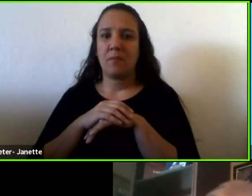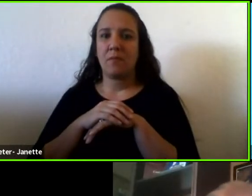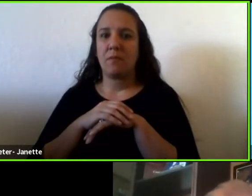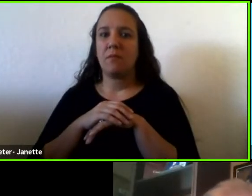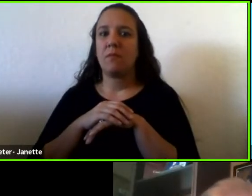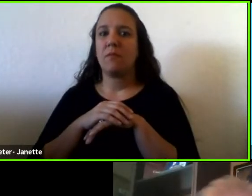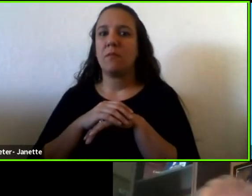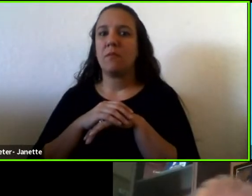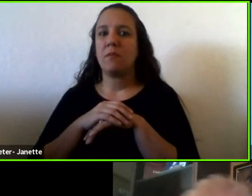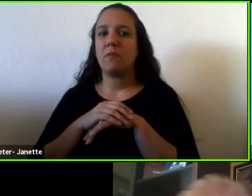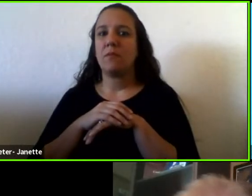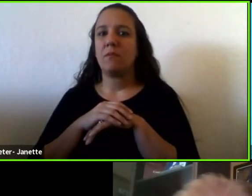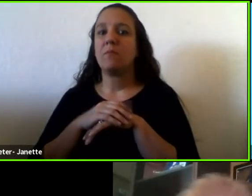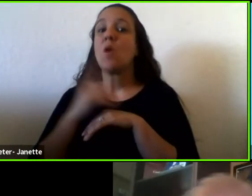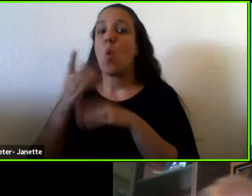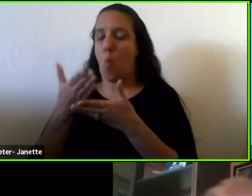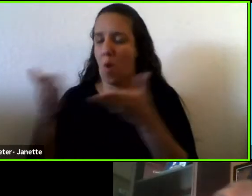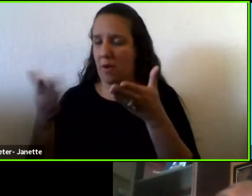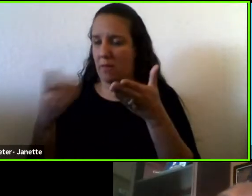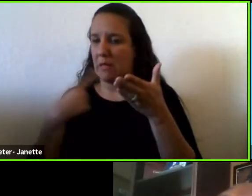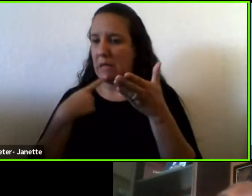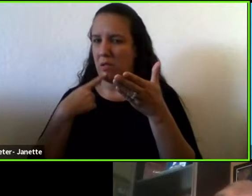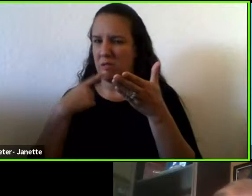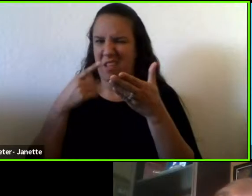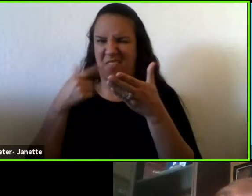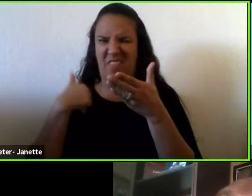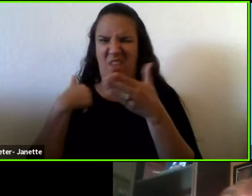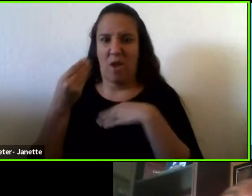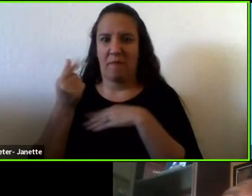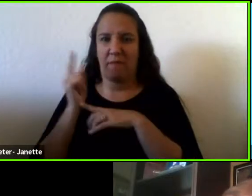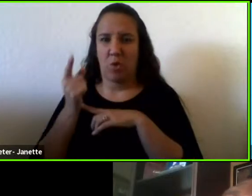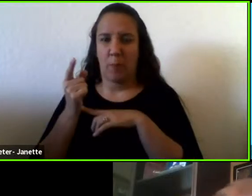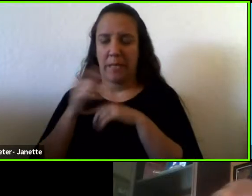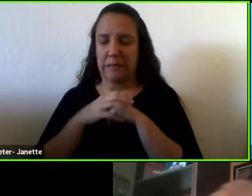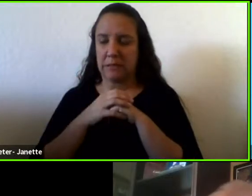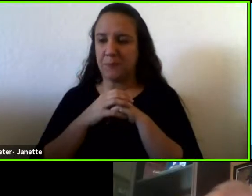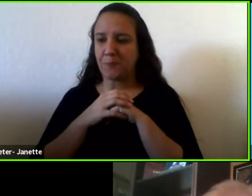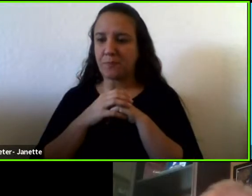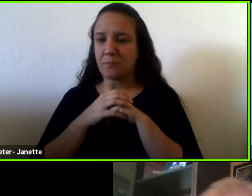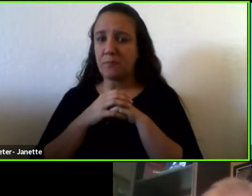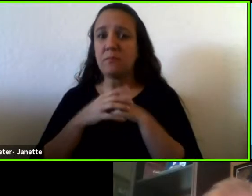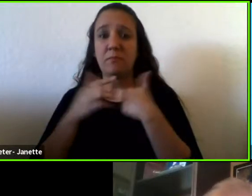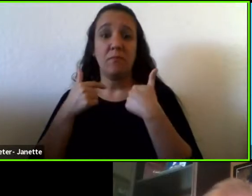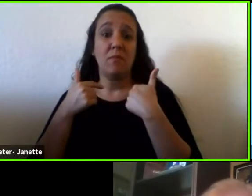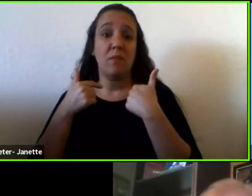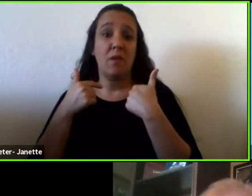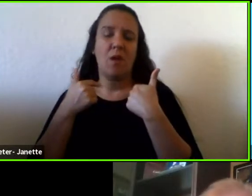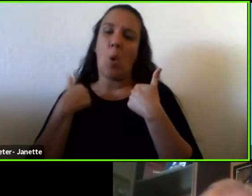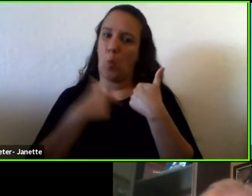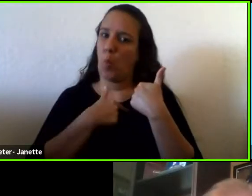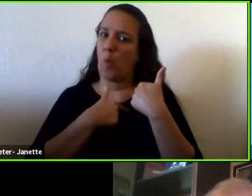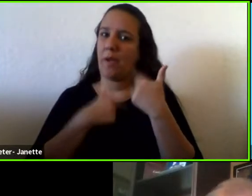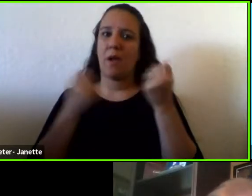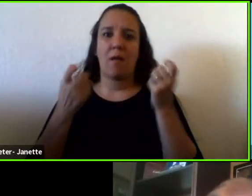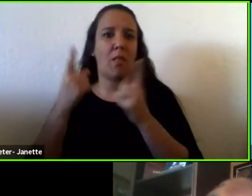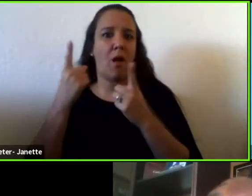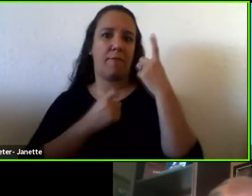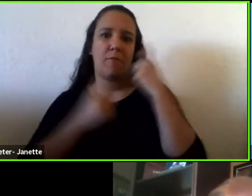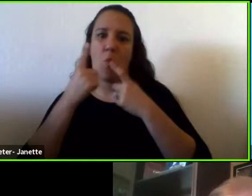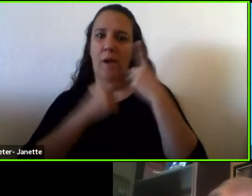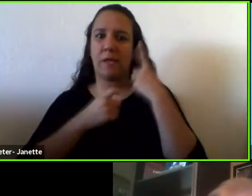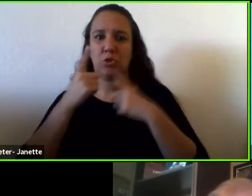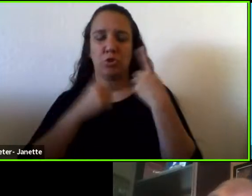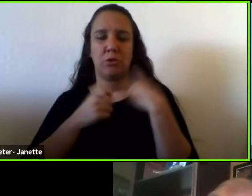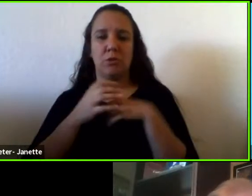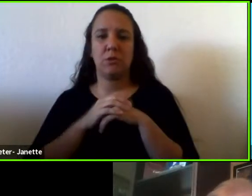say just to sort of sum it up, I think we've got a few more minutes here, but I get a lot of questions. We get a lot of questions on this, and that is